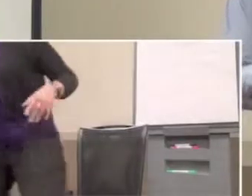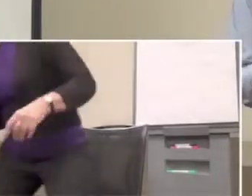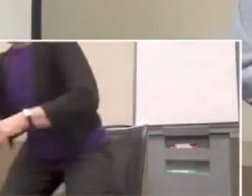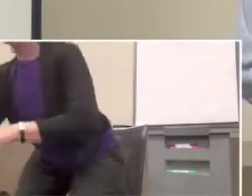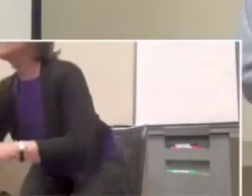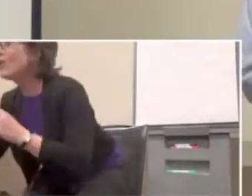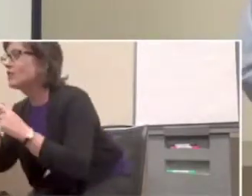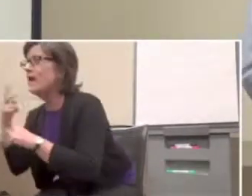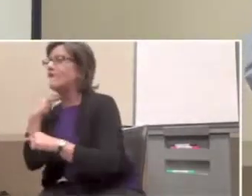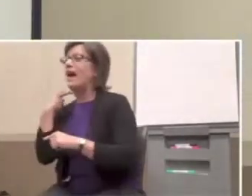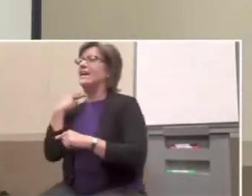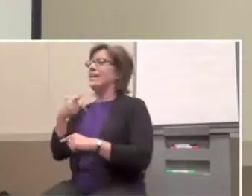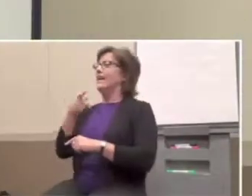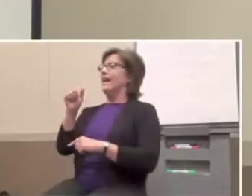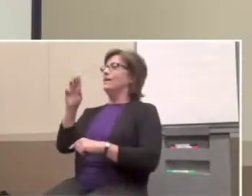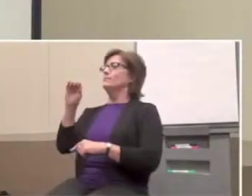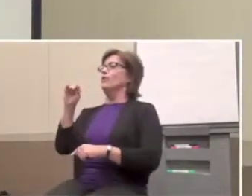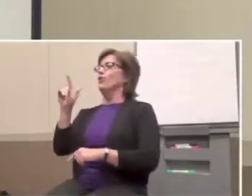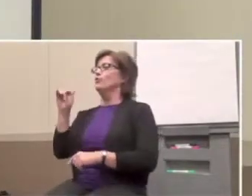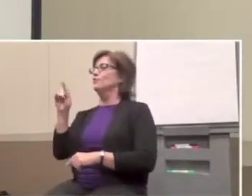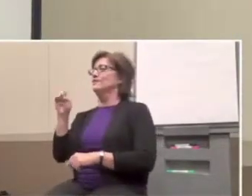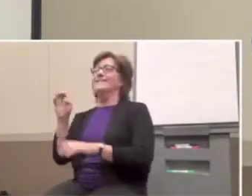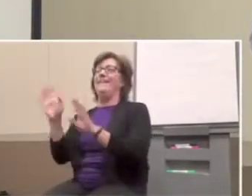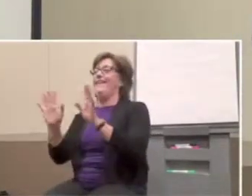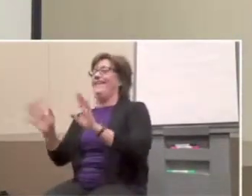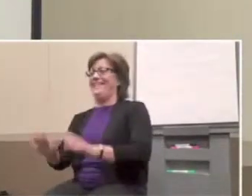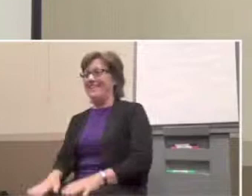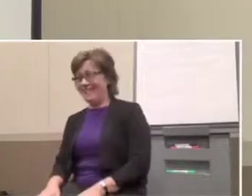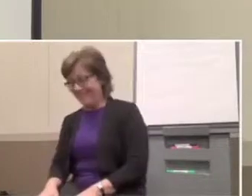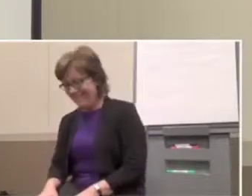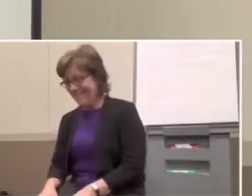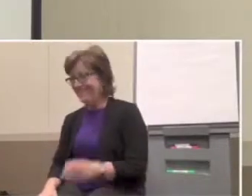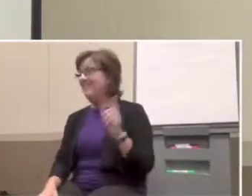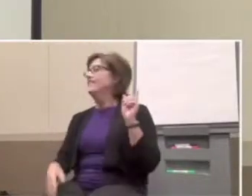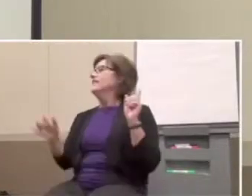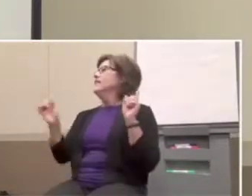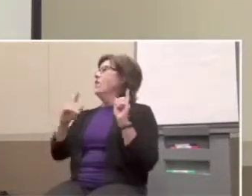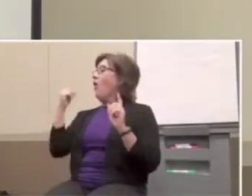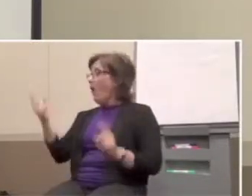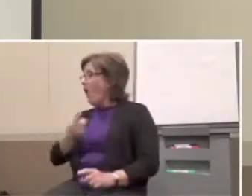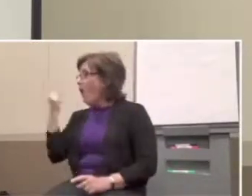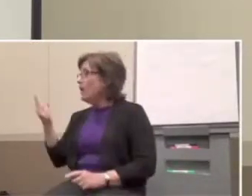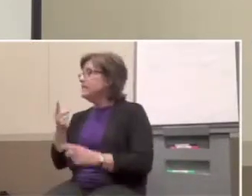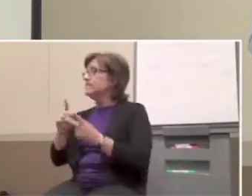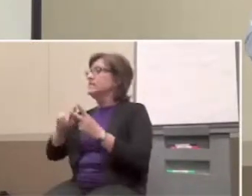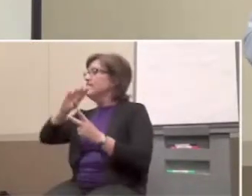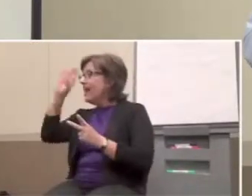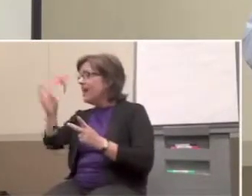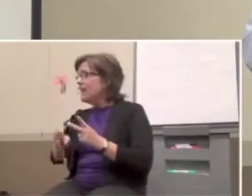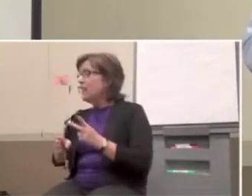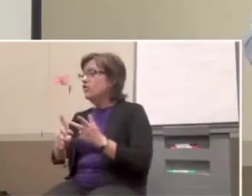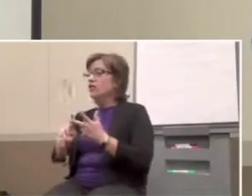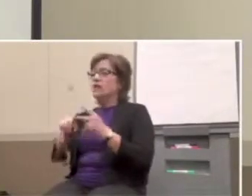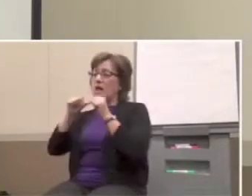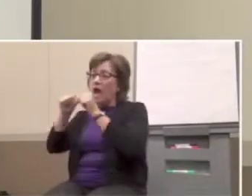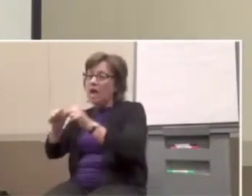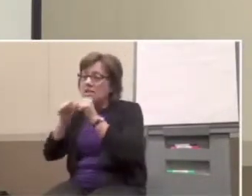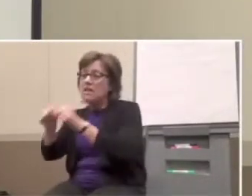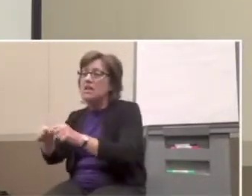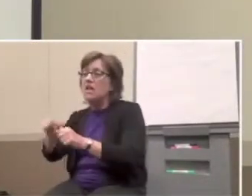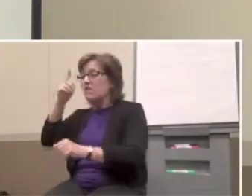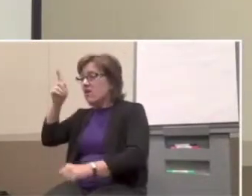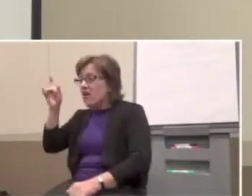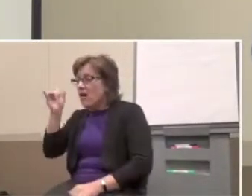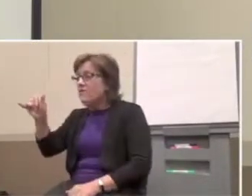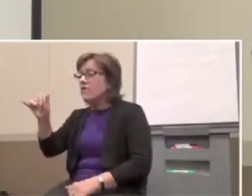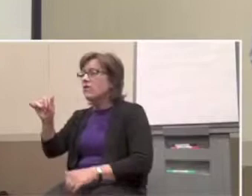When you use absolutes such as always, never, constantly, forever, these